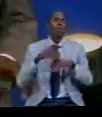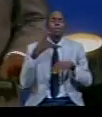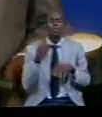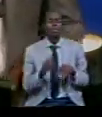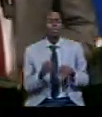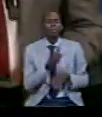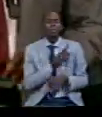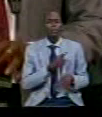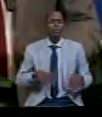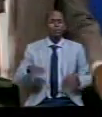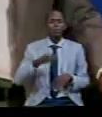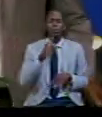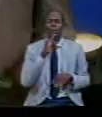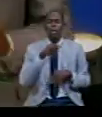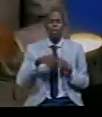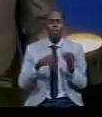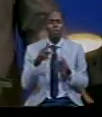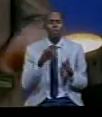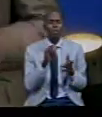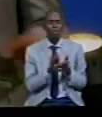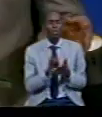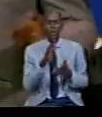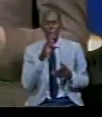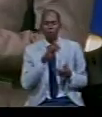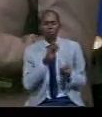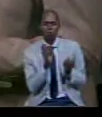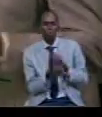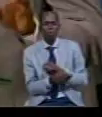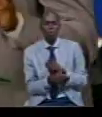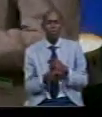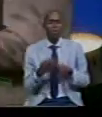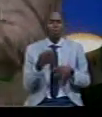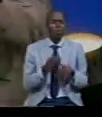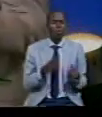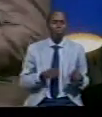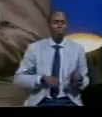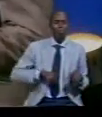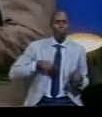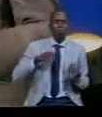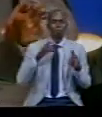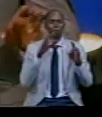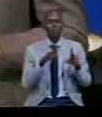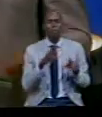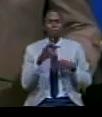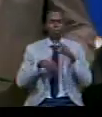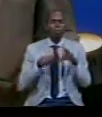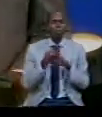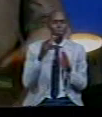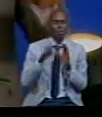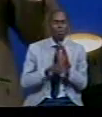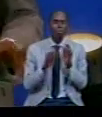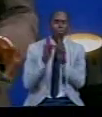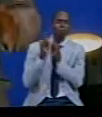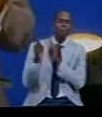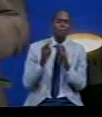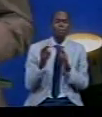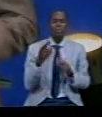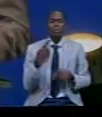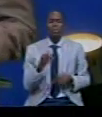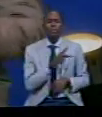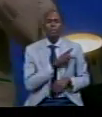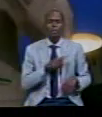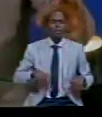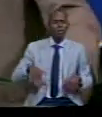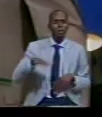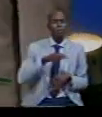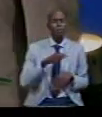purged from everything, worldliness, pride, hatred, animosity, malice, and everything, the kingdom of those who are